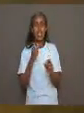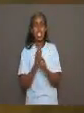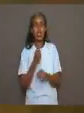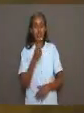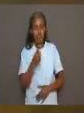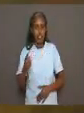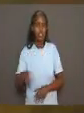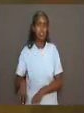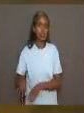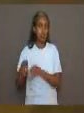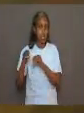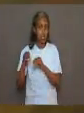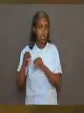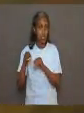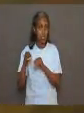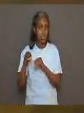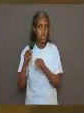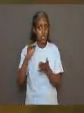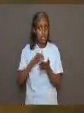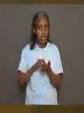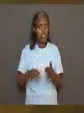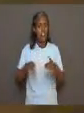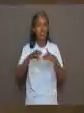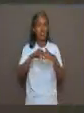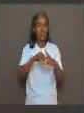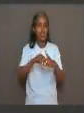each student as I introduce them.